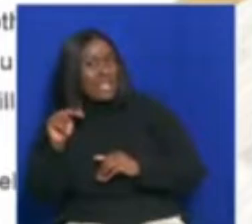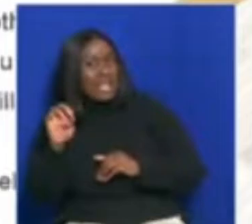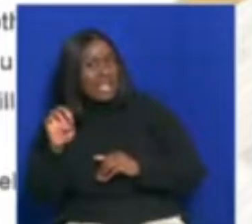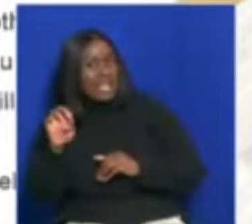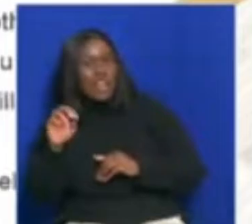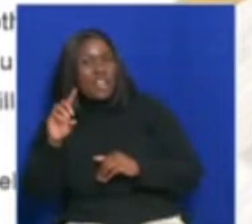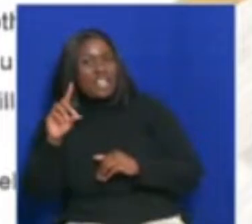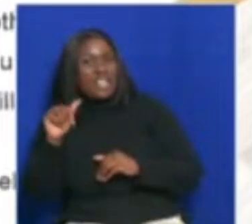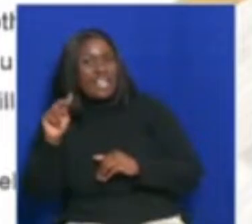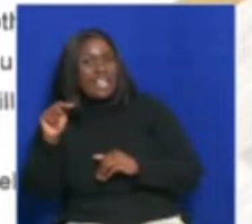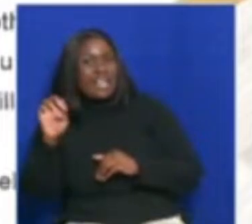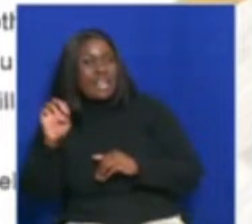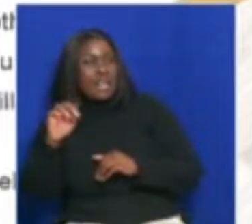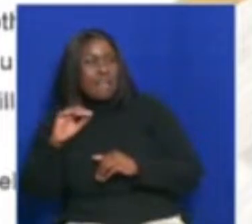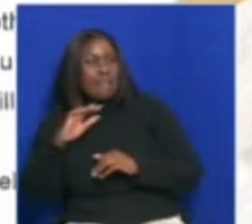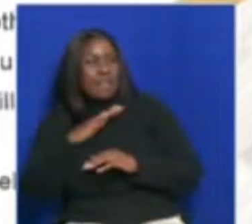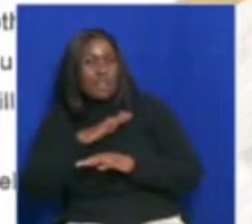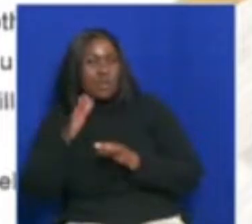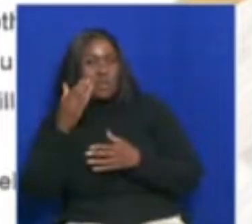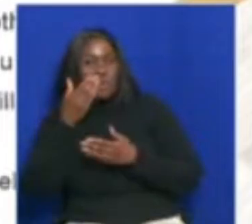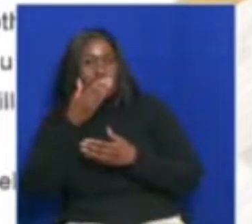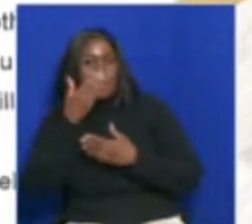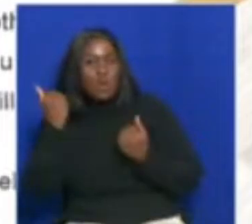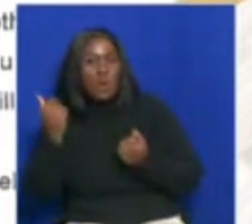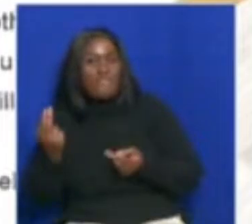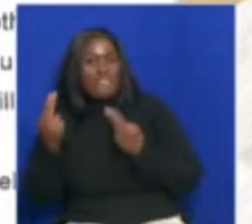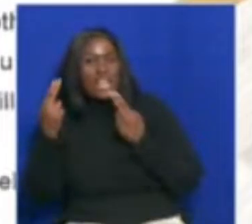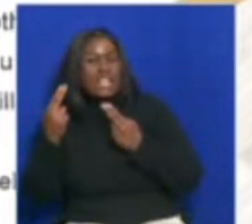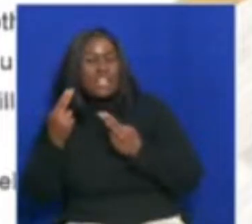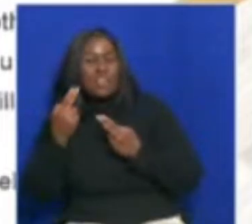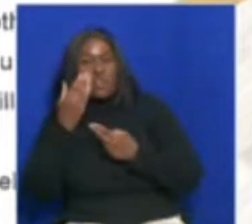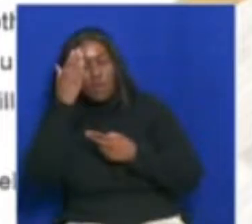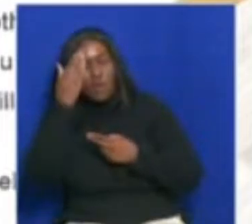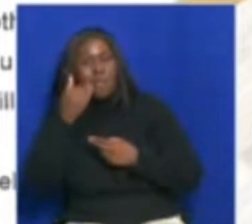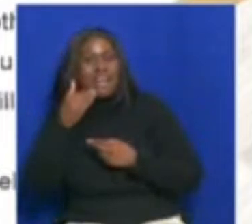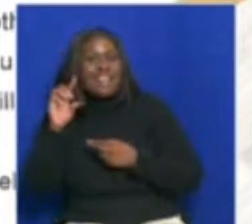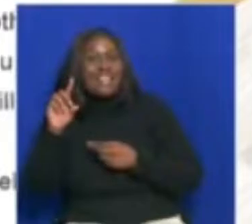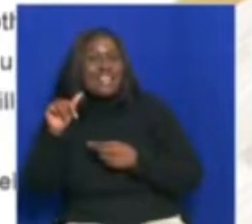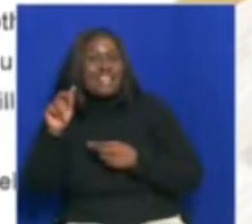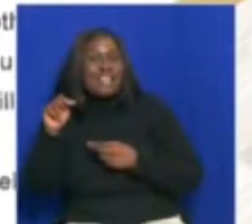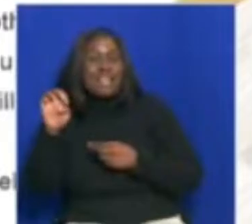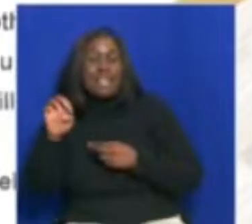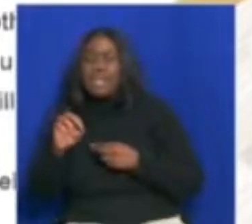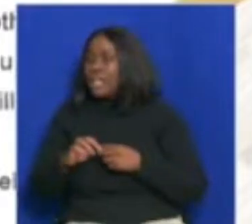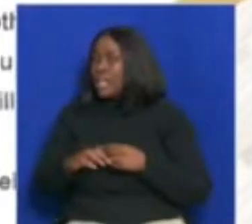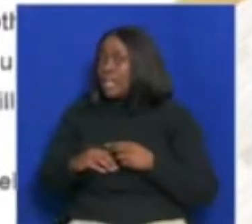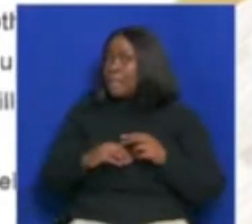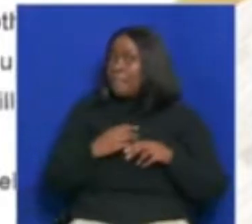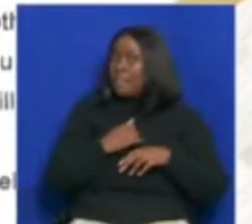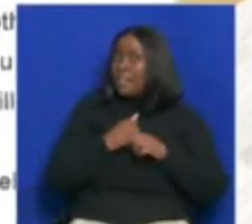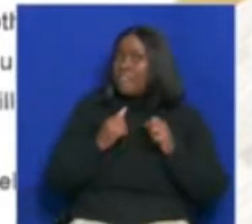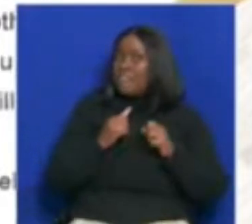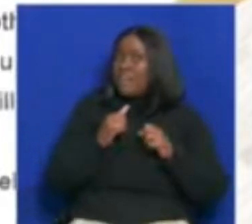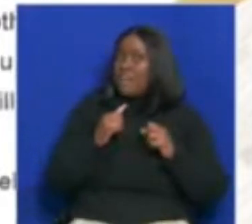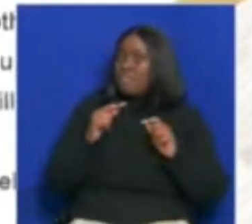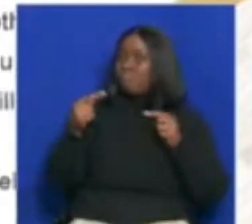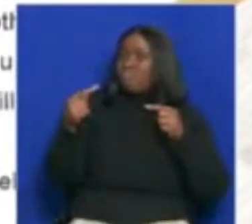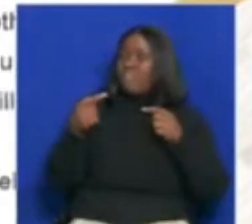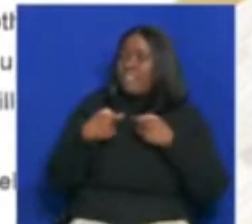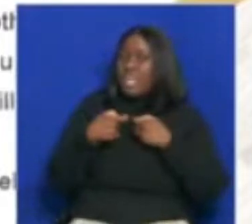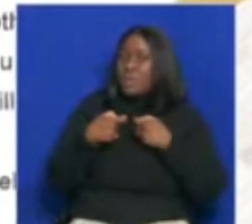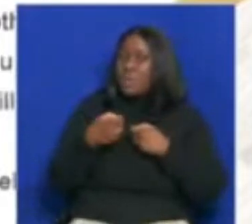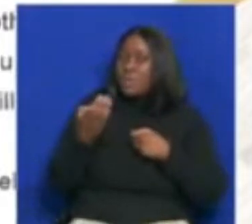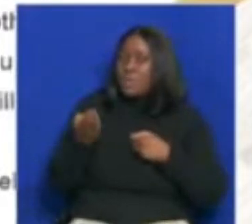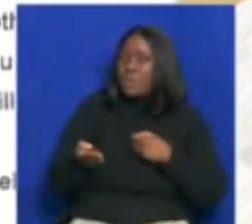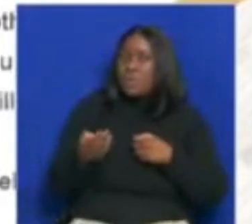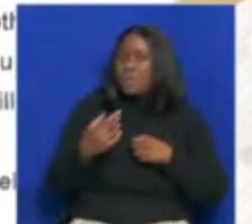who Dane is. Bevan Loftus, yes, I never ever fought with you. I have no problem with you, but it